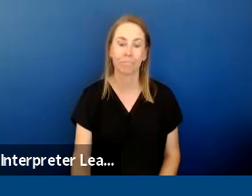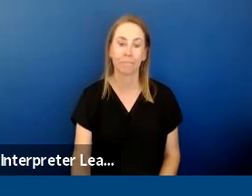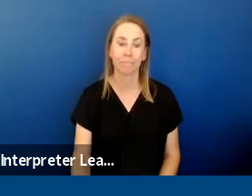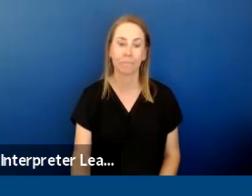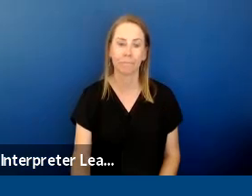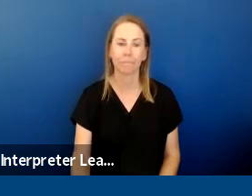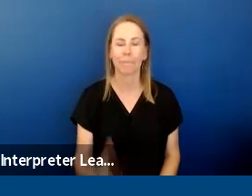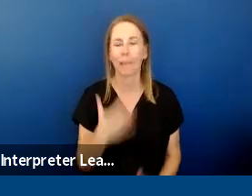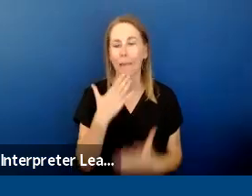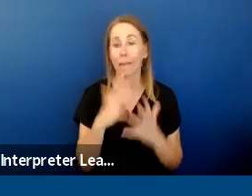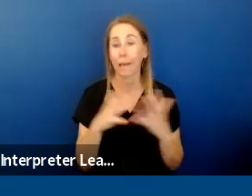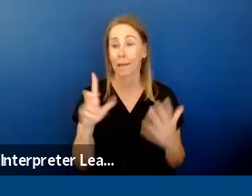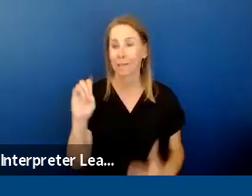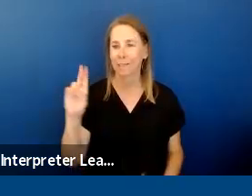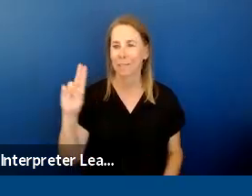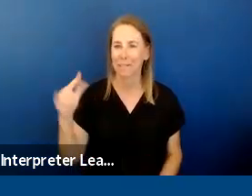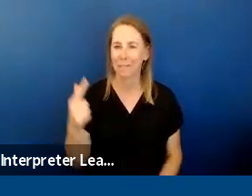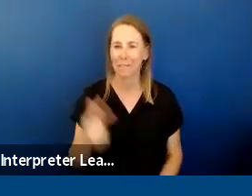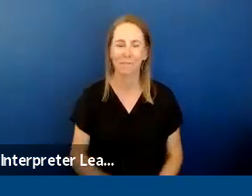Thanks so much, Doug.